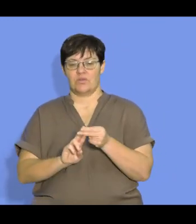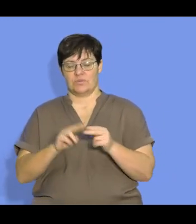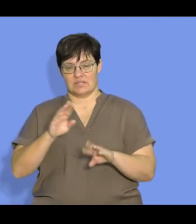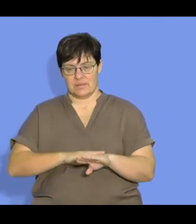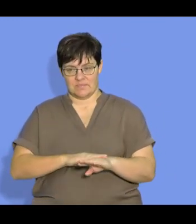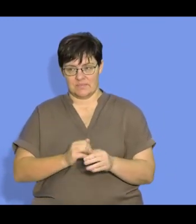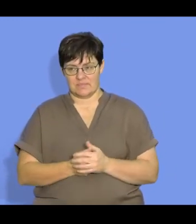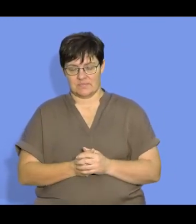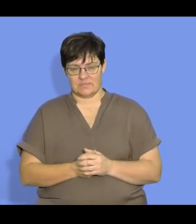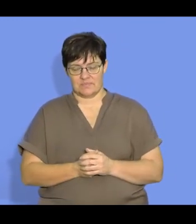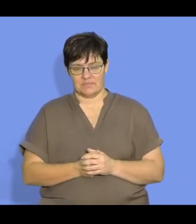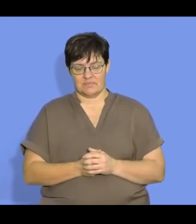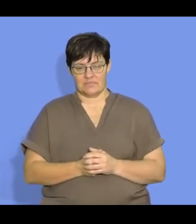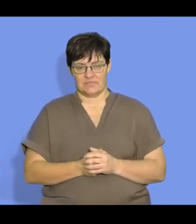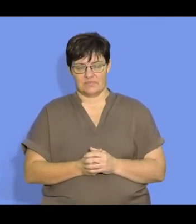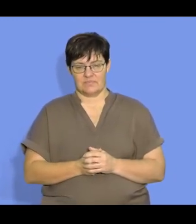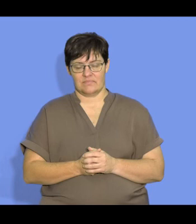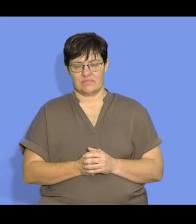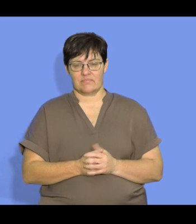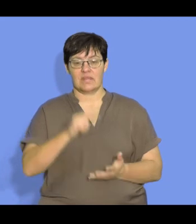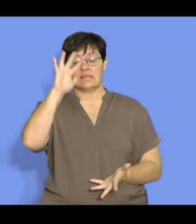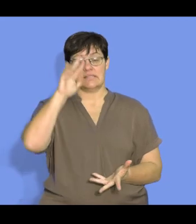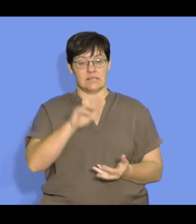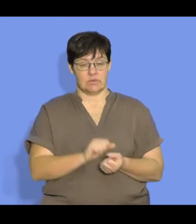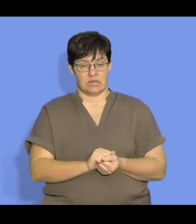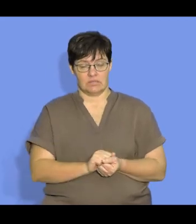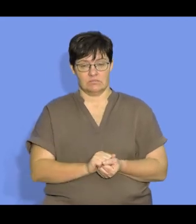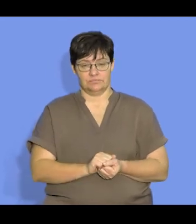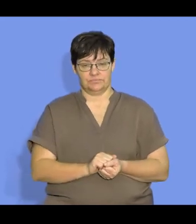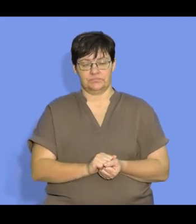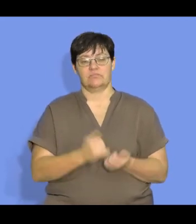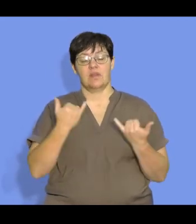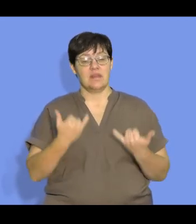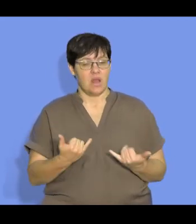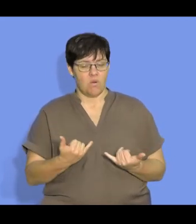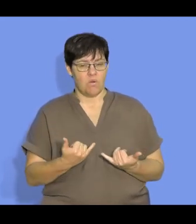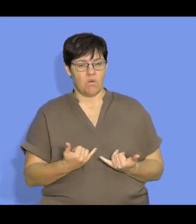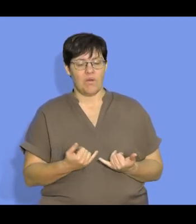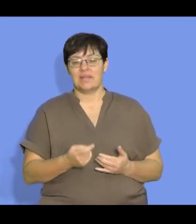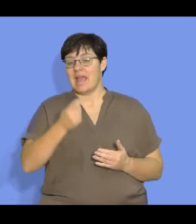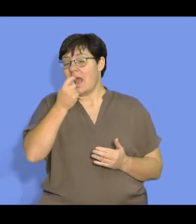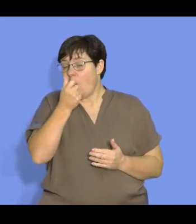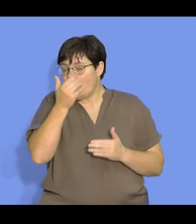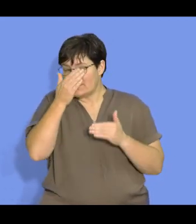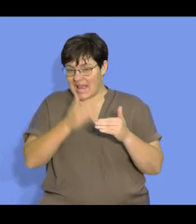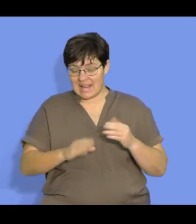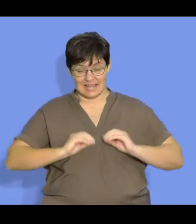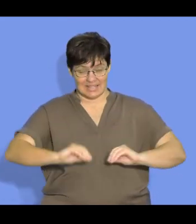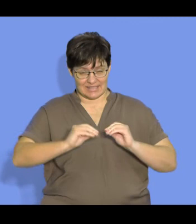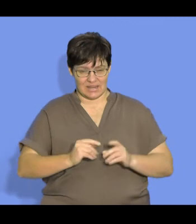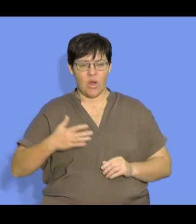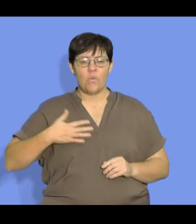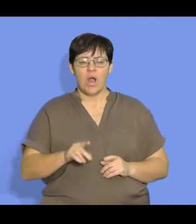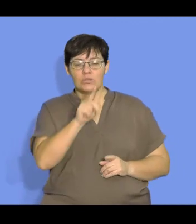time. Right. And in summary, we are now almost at the end of our lesson. I just want